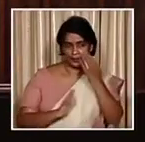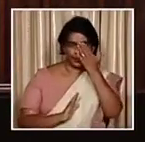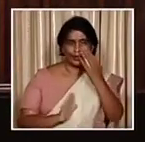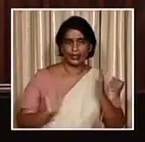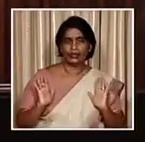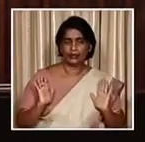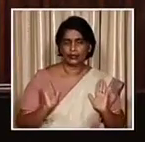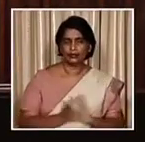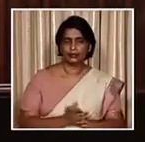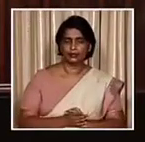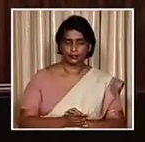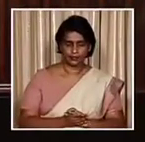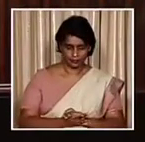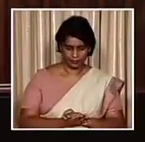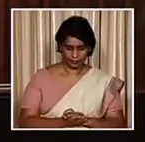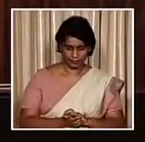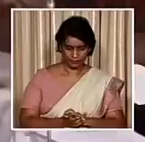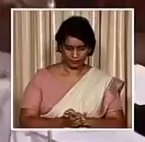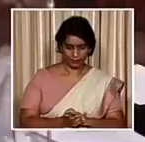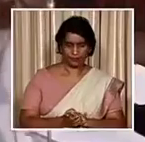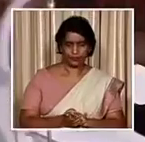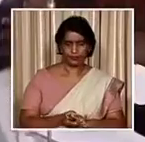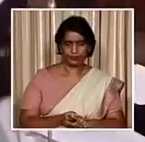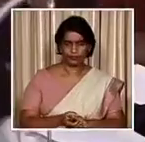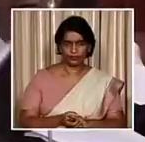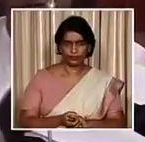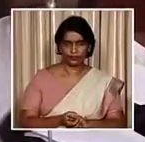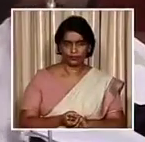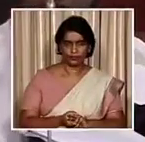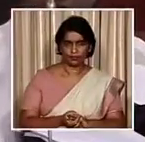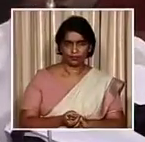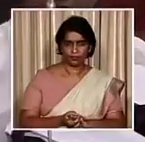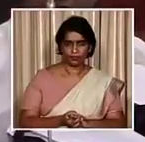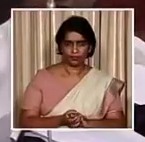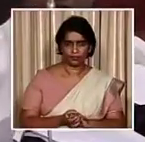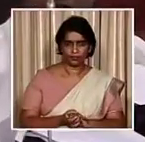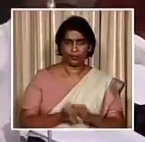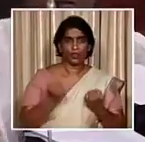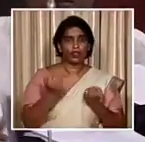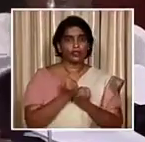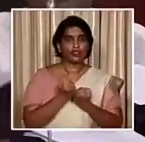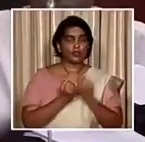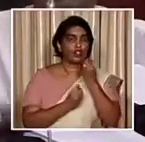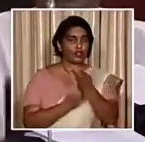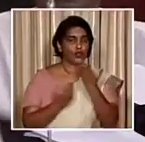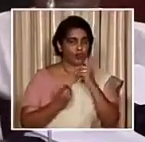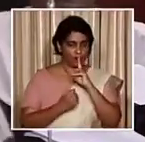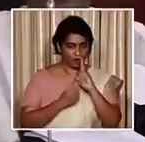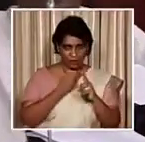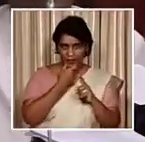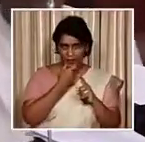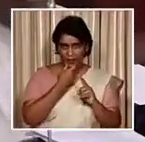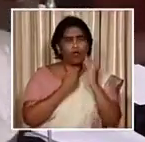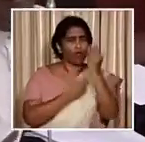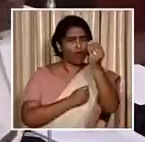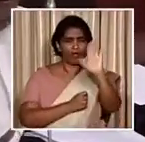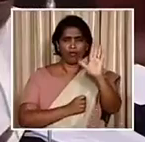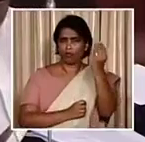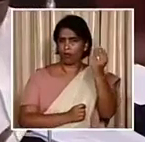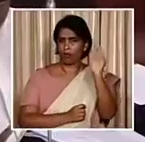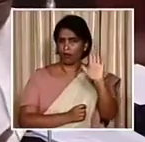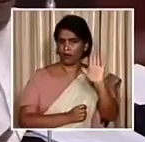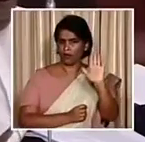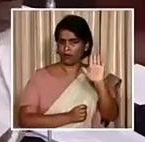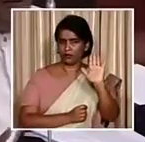Point of order. Vipakshe Innaya. Sayoga dunne kiwa. No, that is not a point of order. I have to